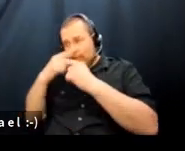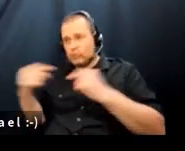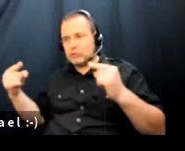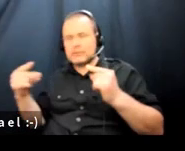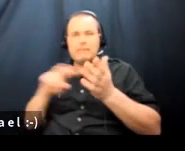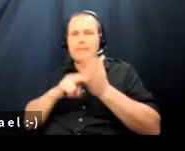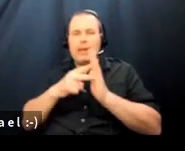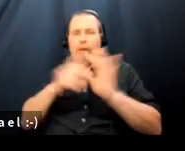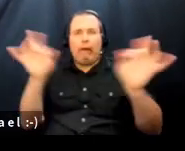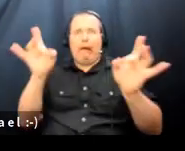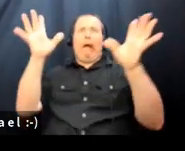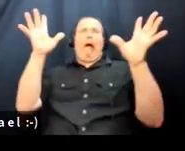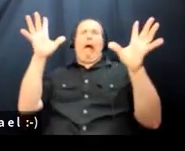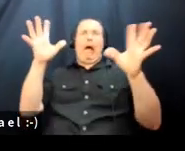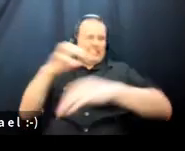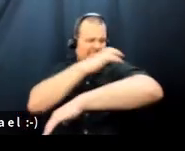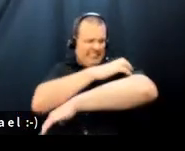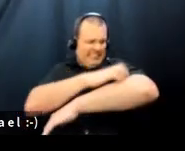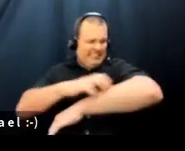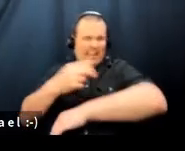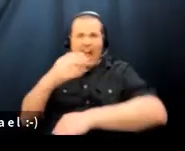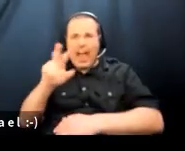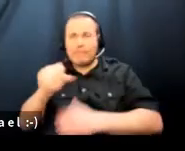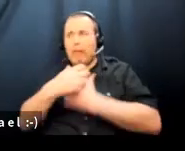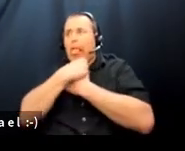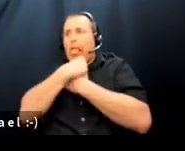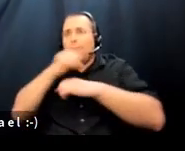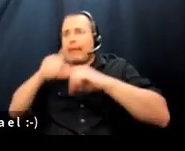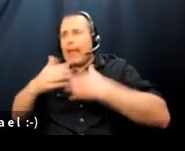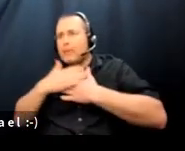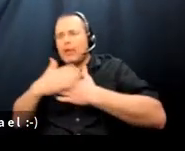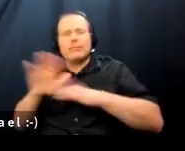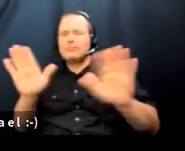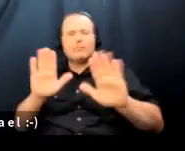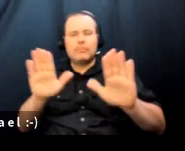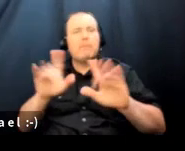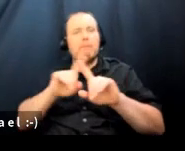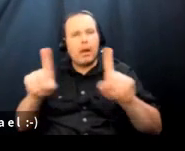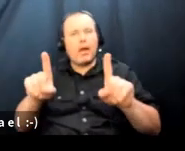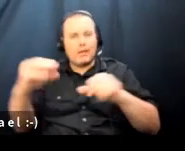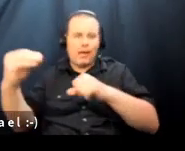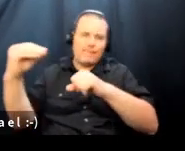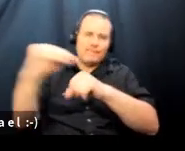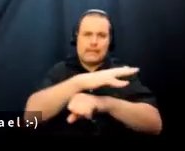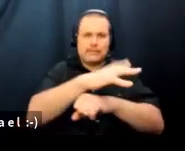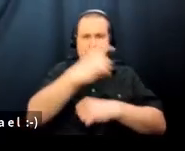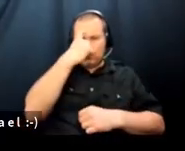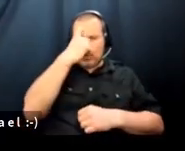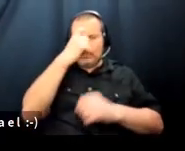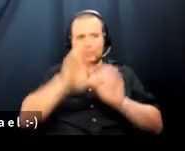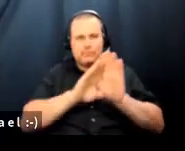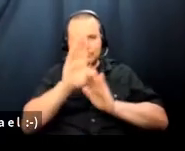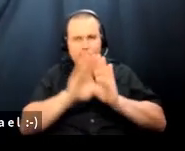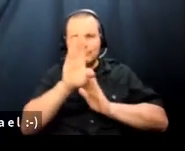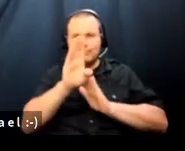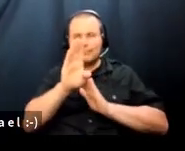they subtly affect how the child's brain is developing, and as a result of how